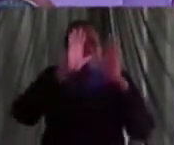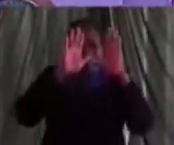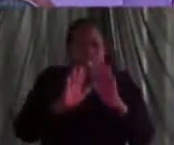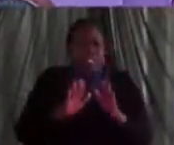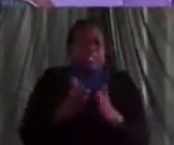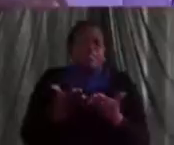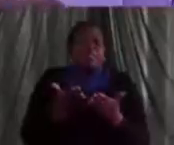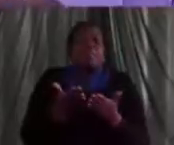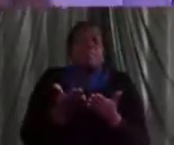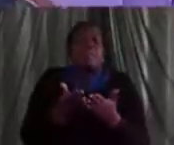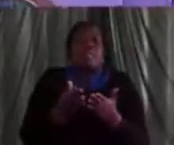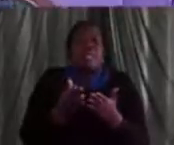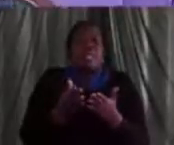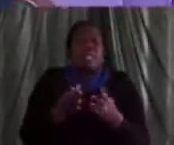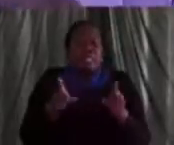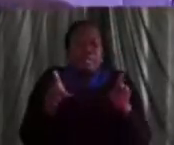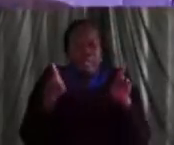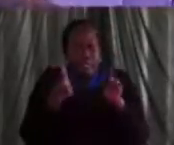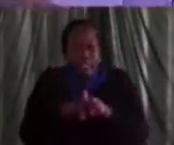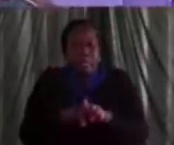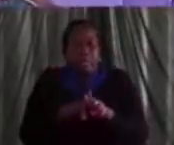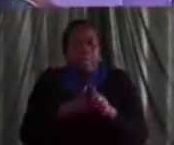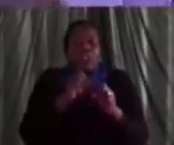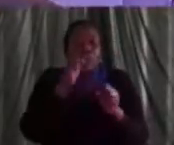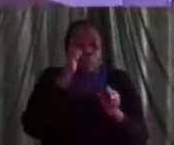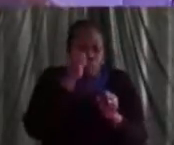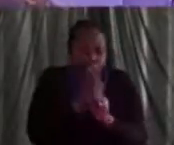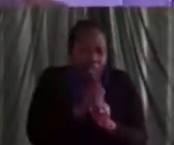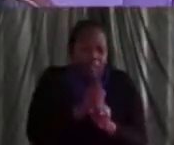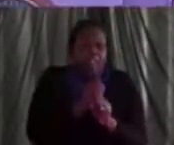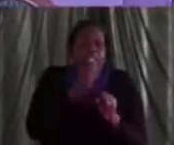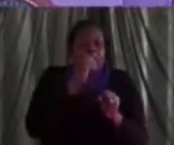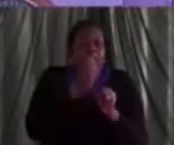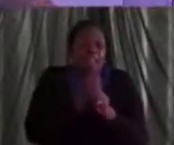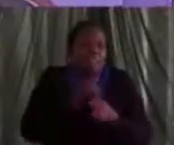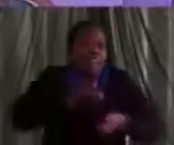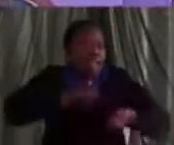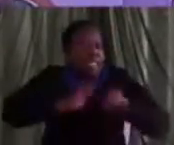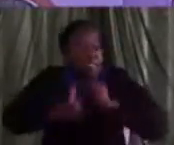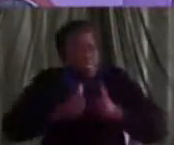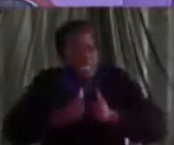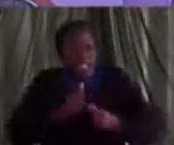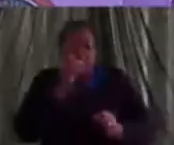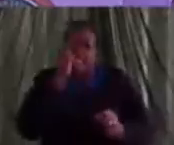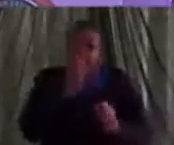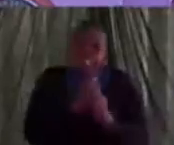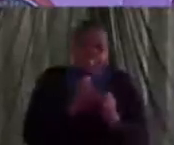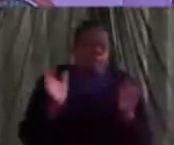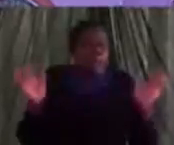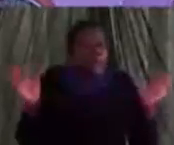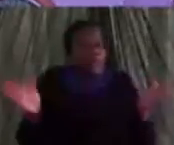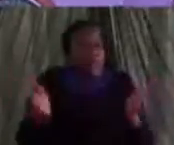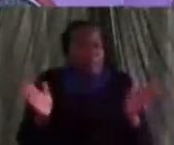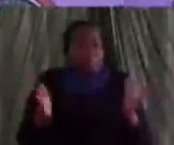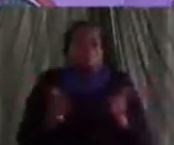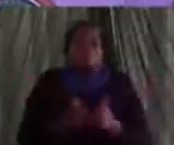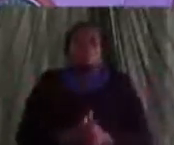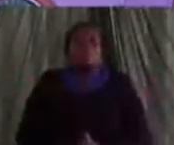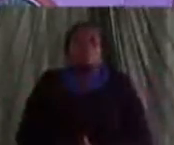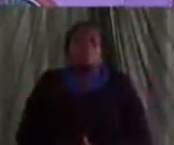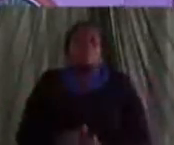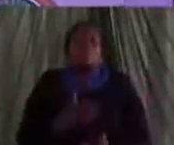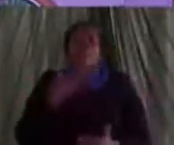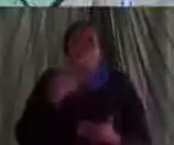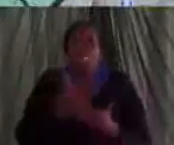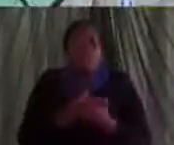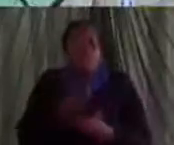important insofar as staff morale, staff productivity, staff welfare is concerned. Okay, thank you,